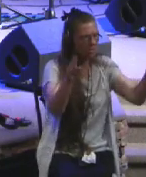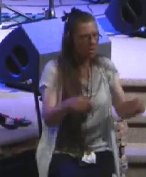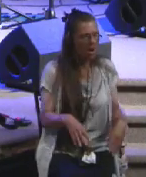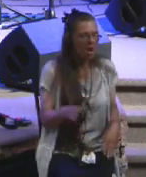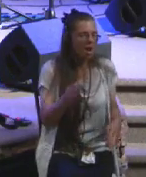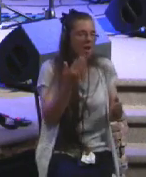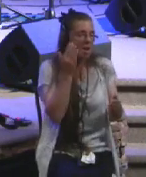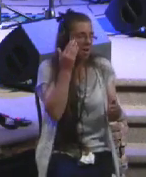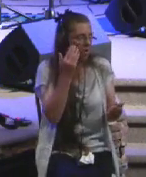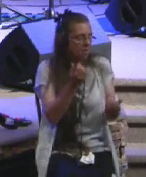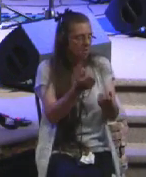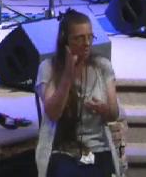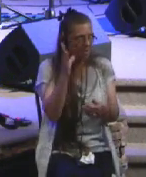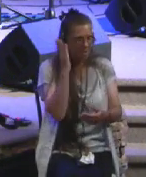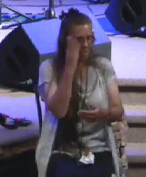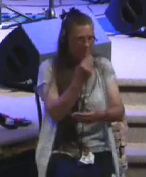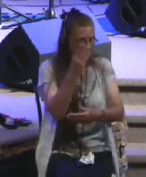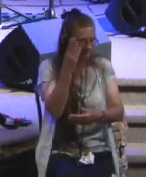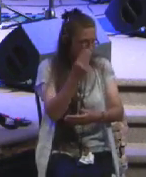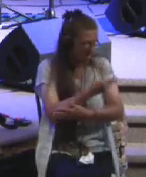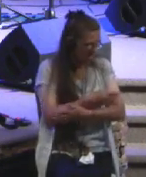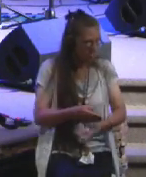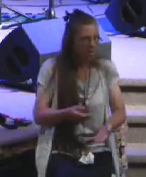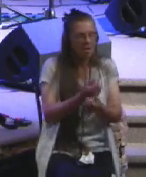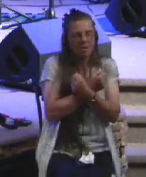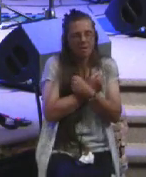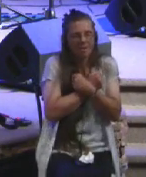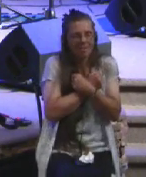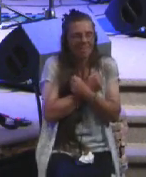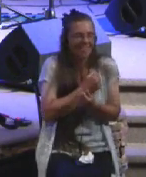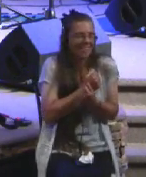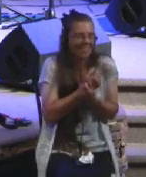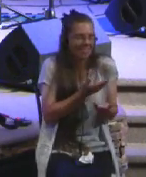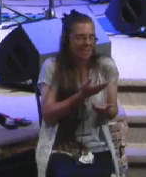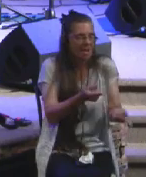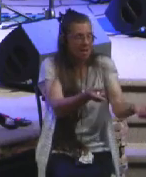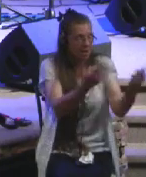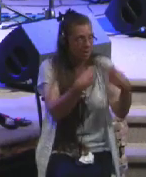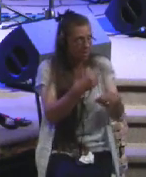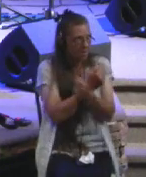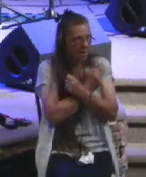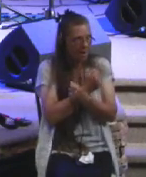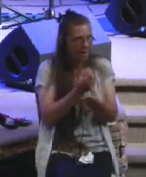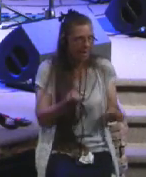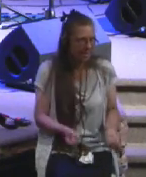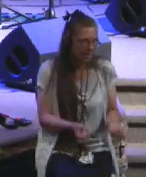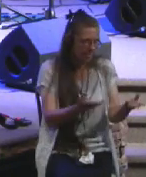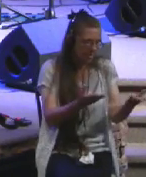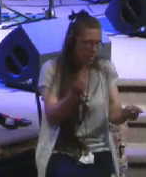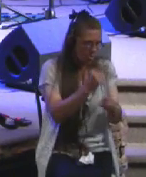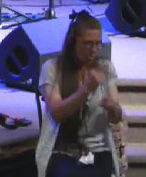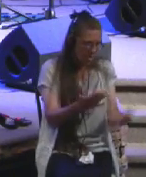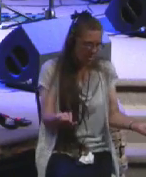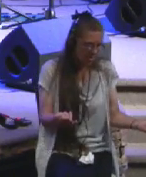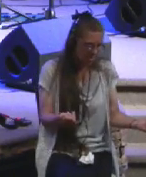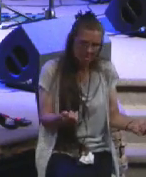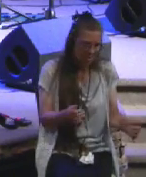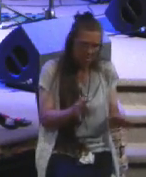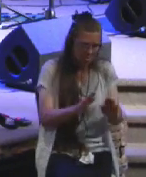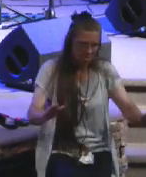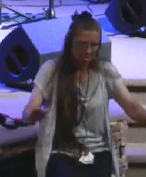daughter loves him, and as soon as he comes back from winning the battle, here comes his daughter. And he has to make a sacrifice right there. And I don't believe it was a